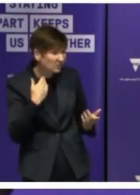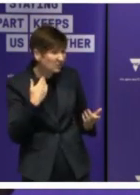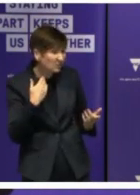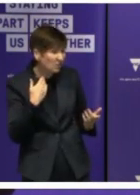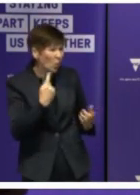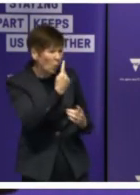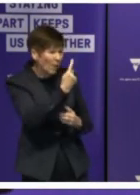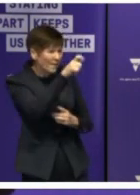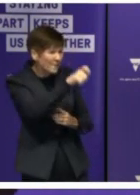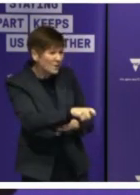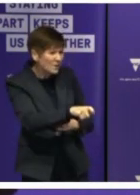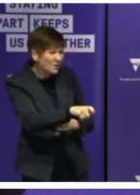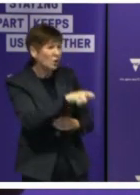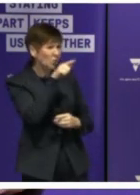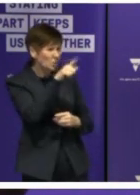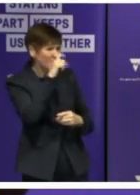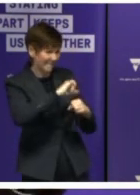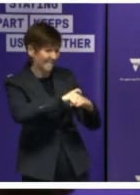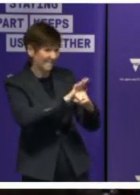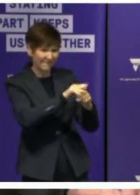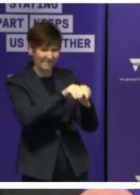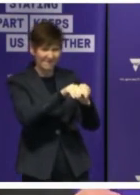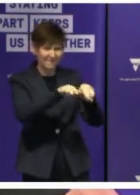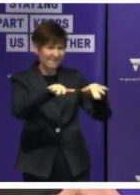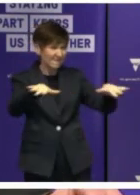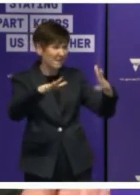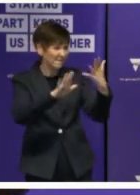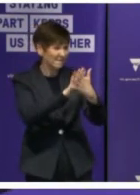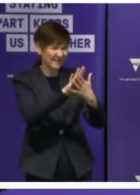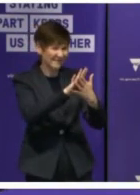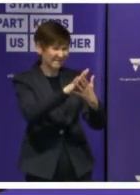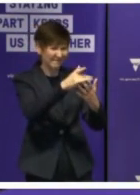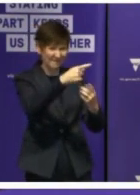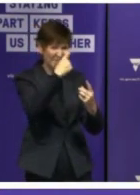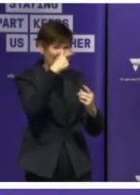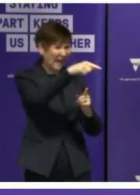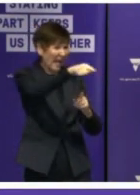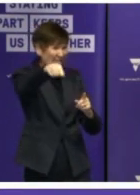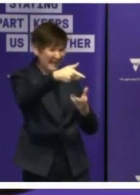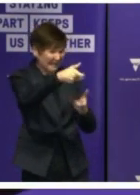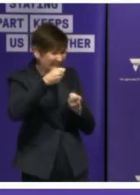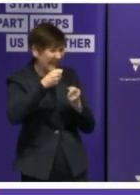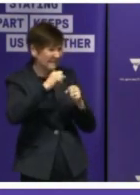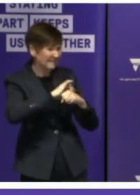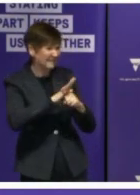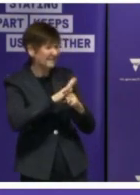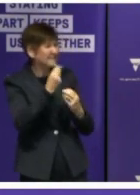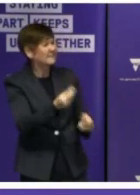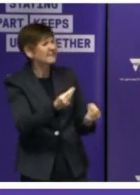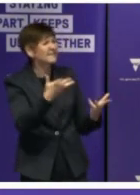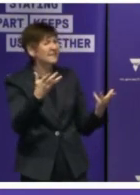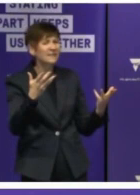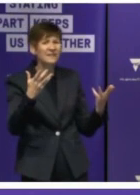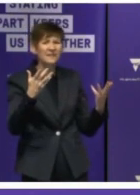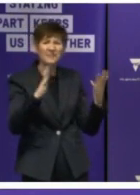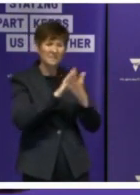chains of transmission where there are hundreds of other people who get this virus. That will put our stated objective further away. It'll